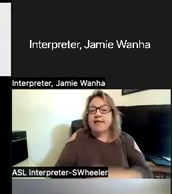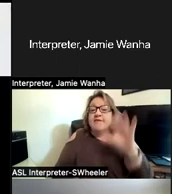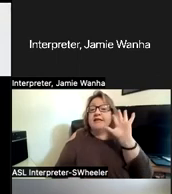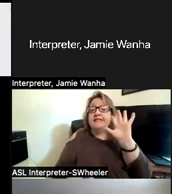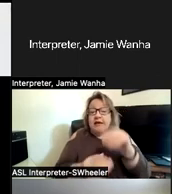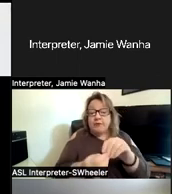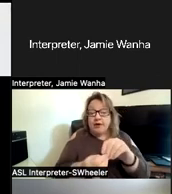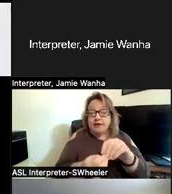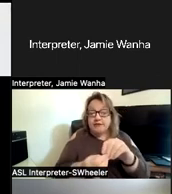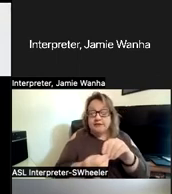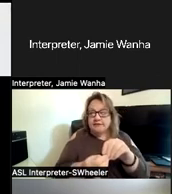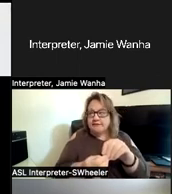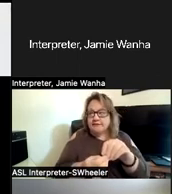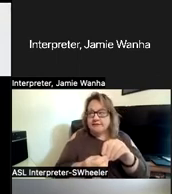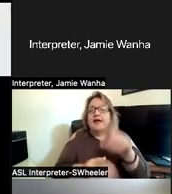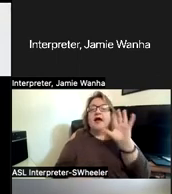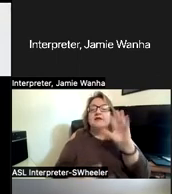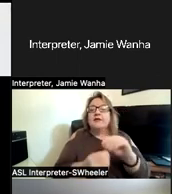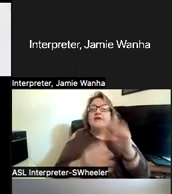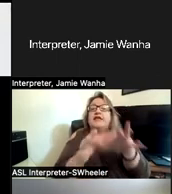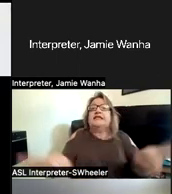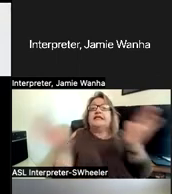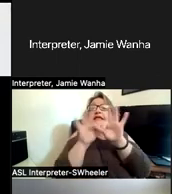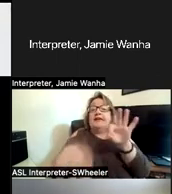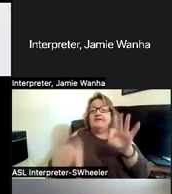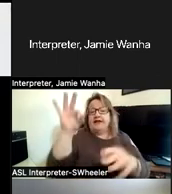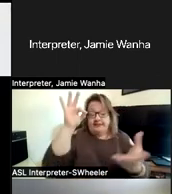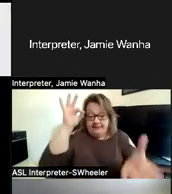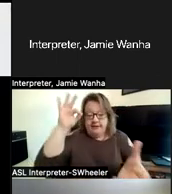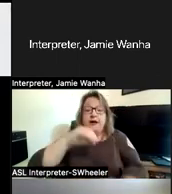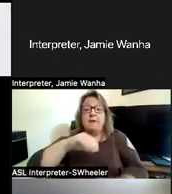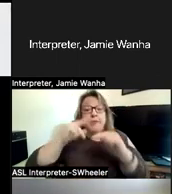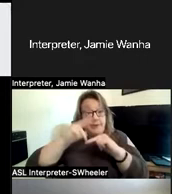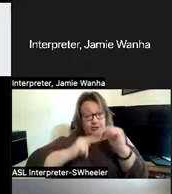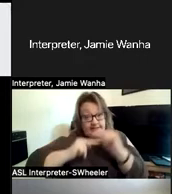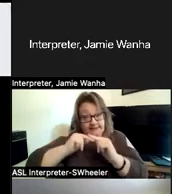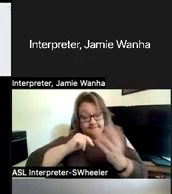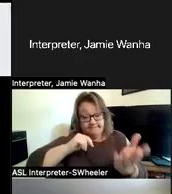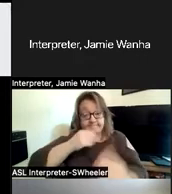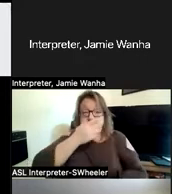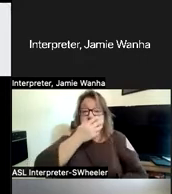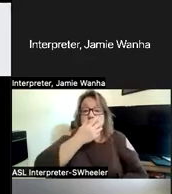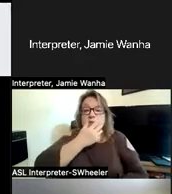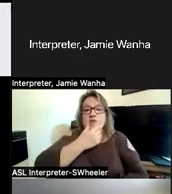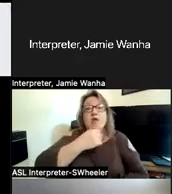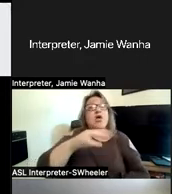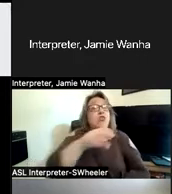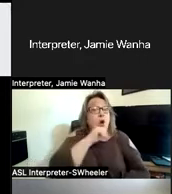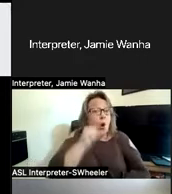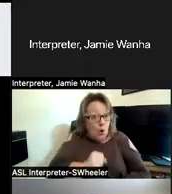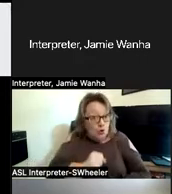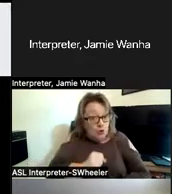key findings, basically about buildings. And we know that many older,